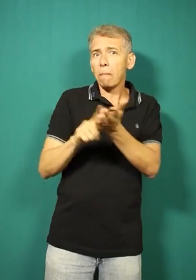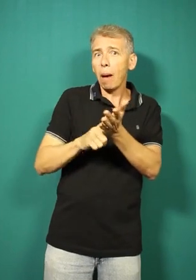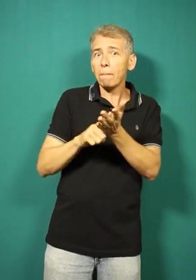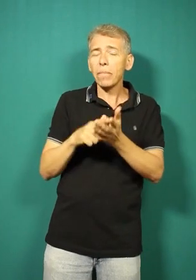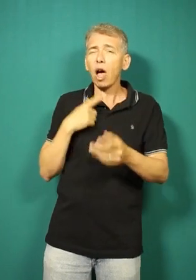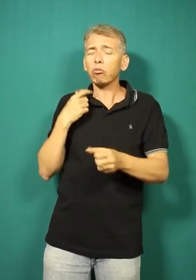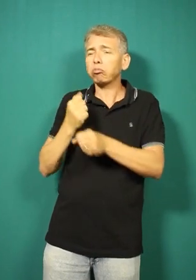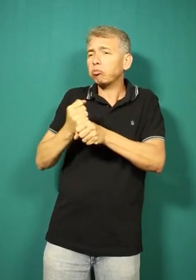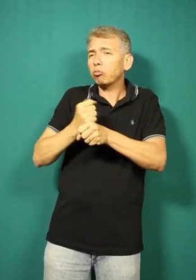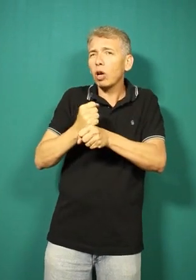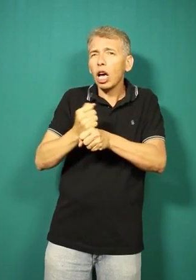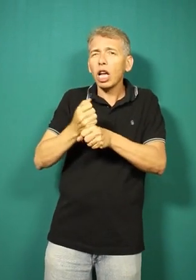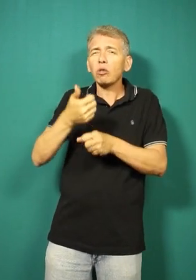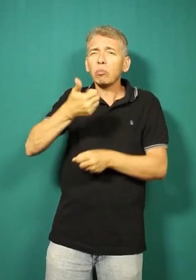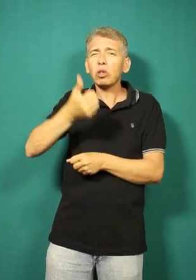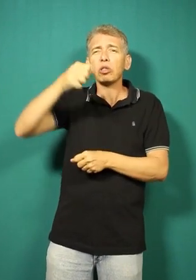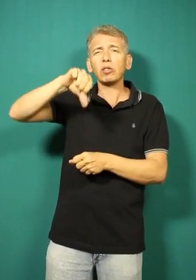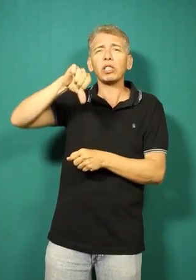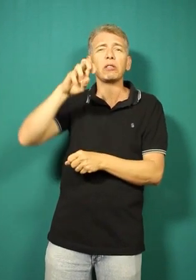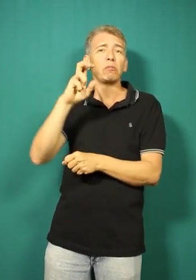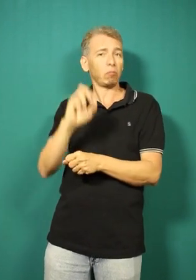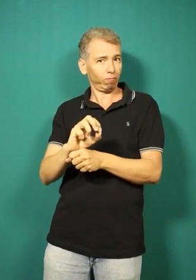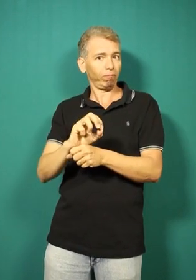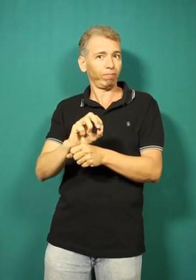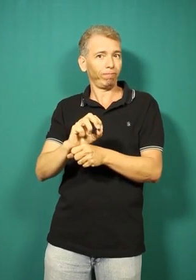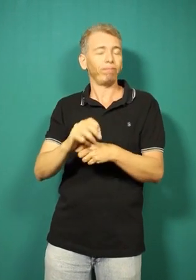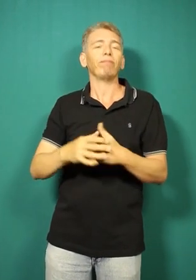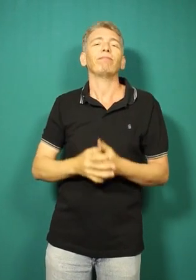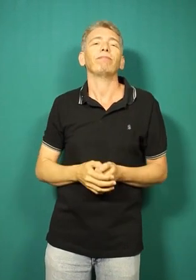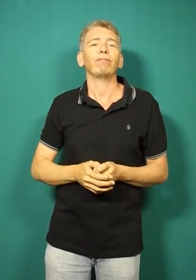the 1950s.